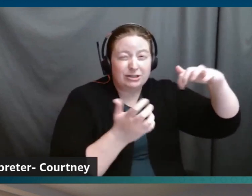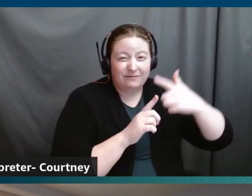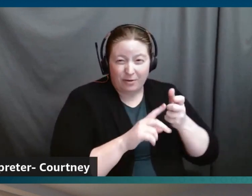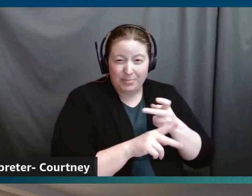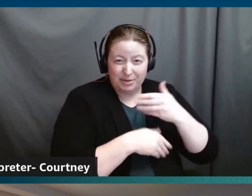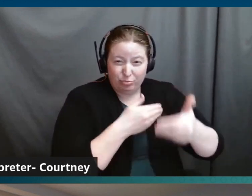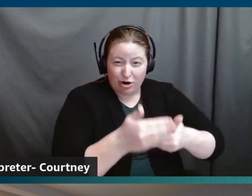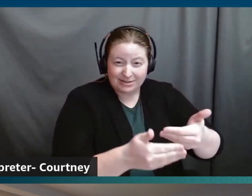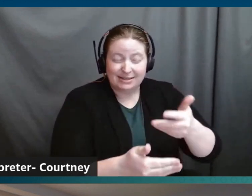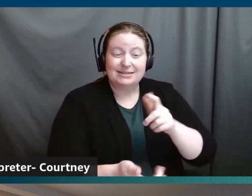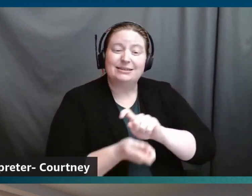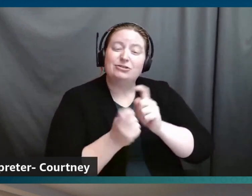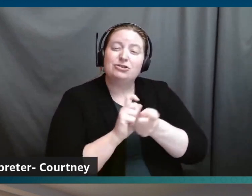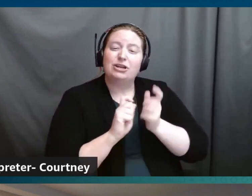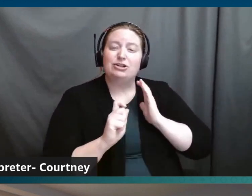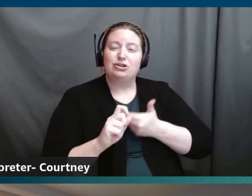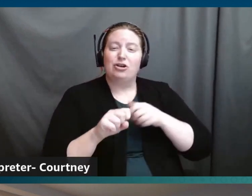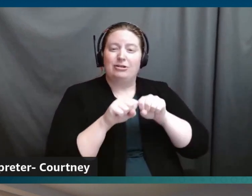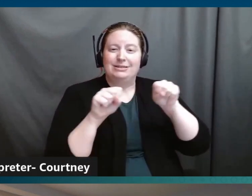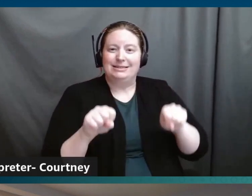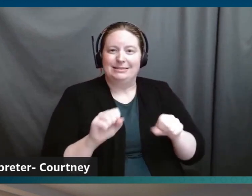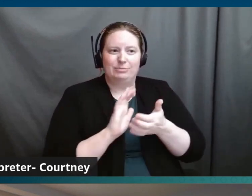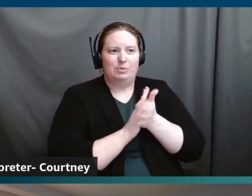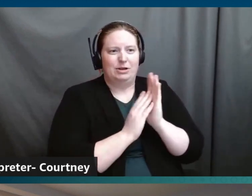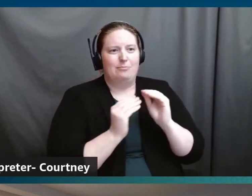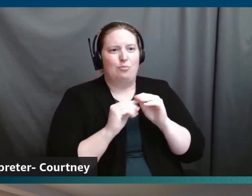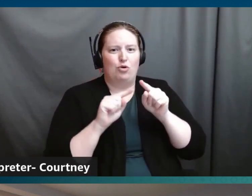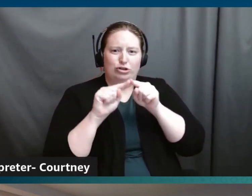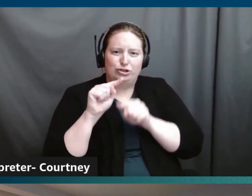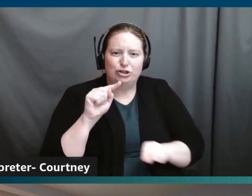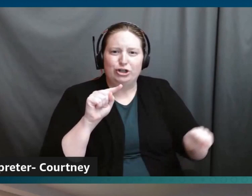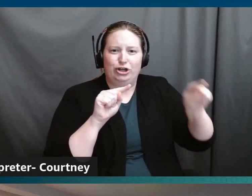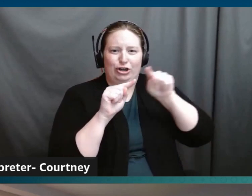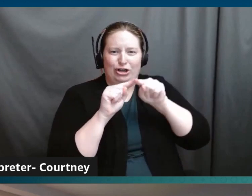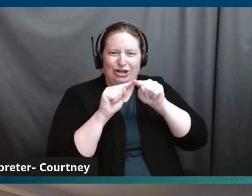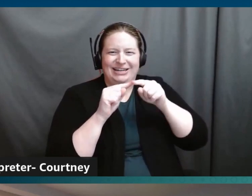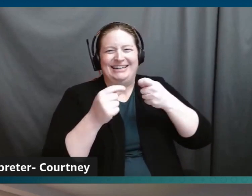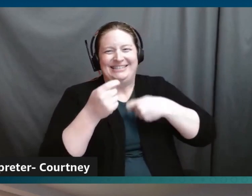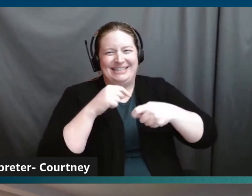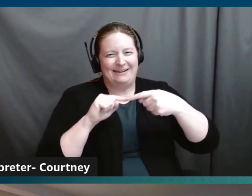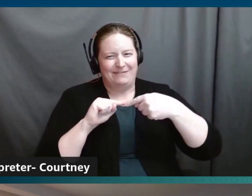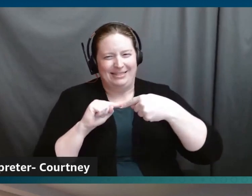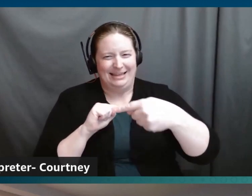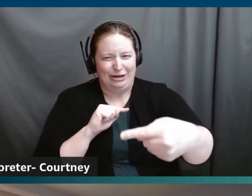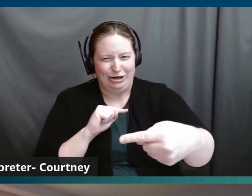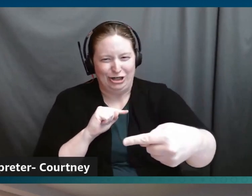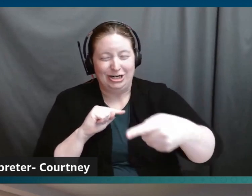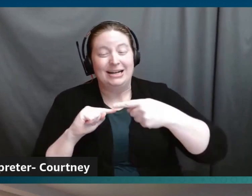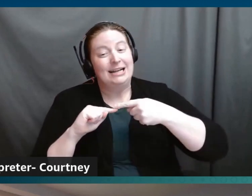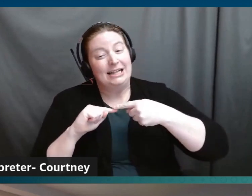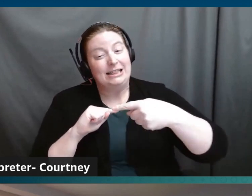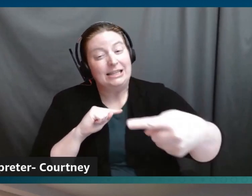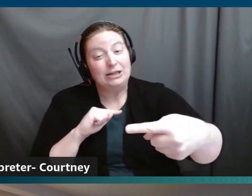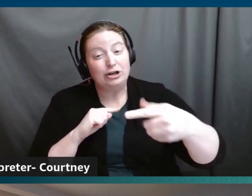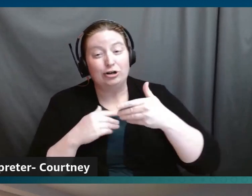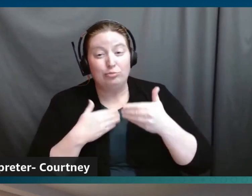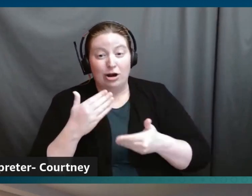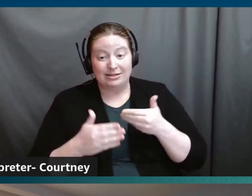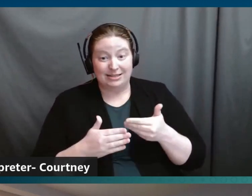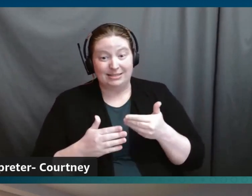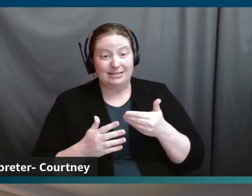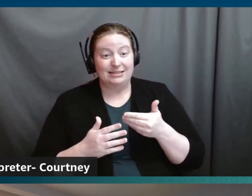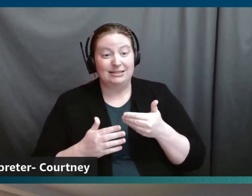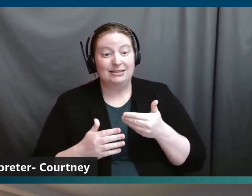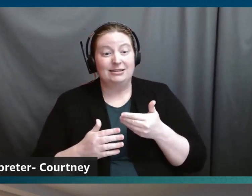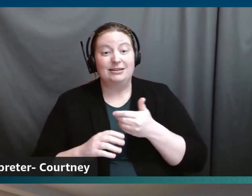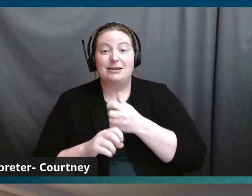our systems to become more circular as opposed to linear. What does that mean? A linear process based on the take,